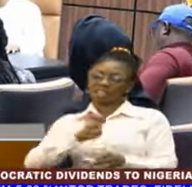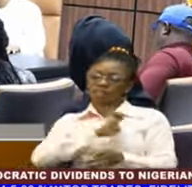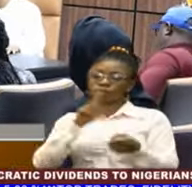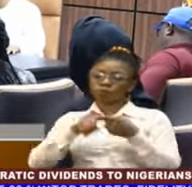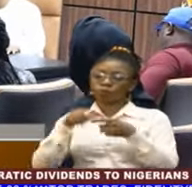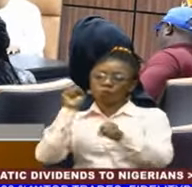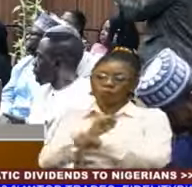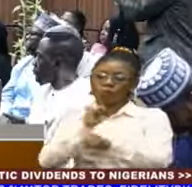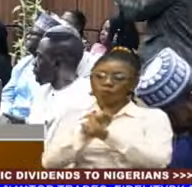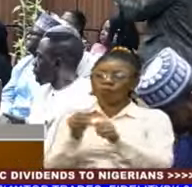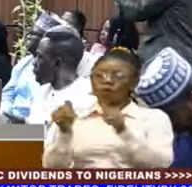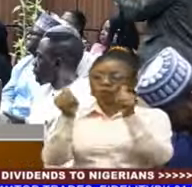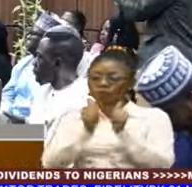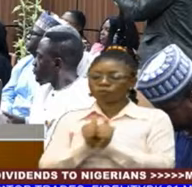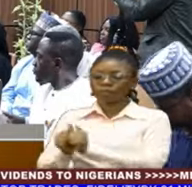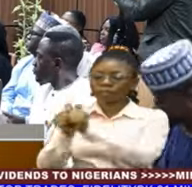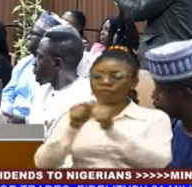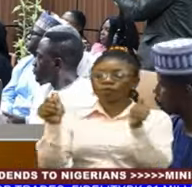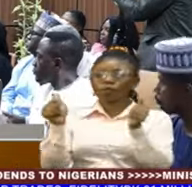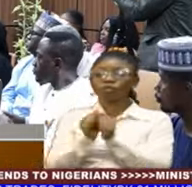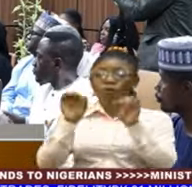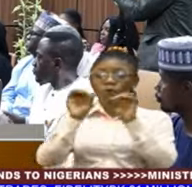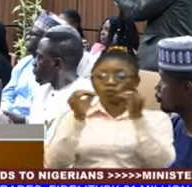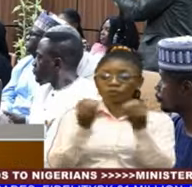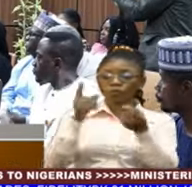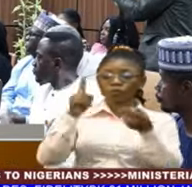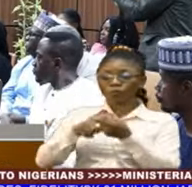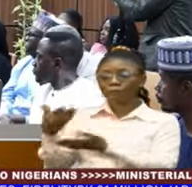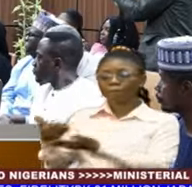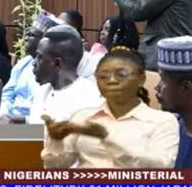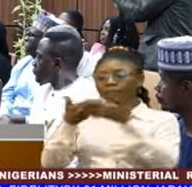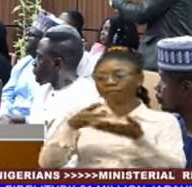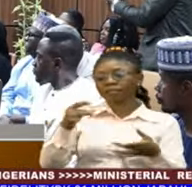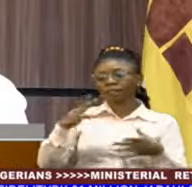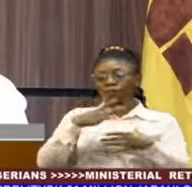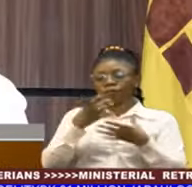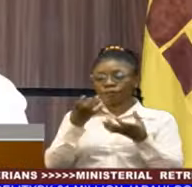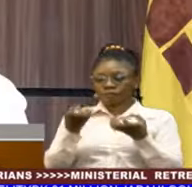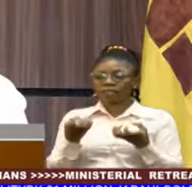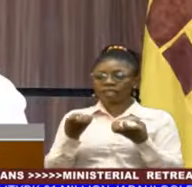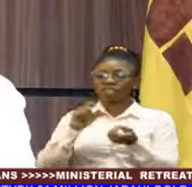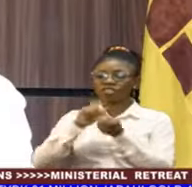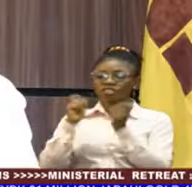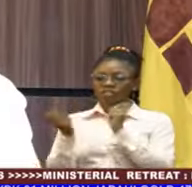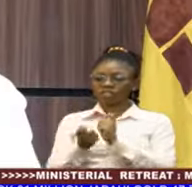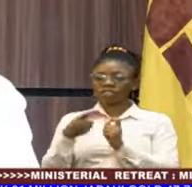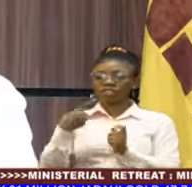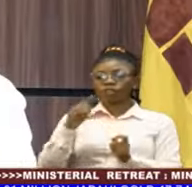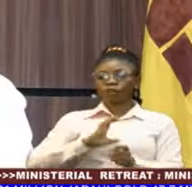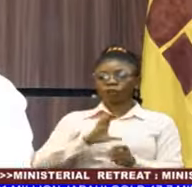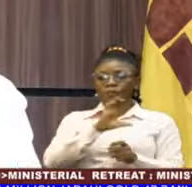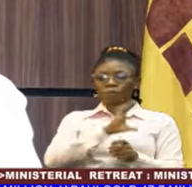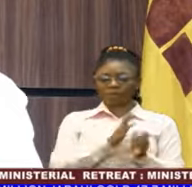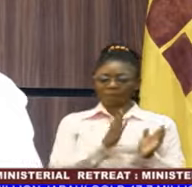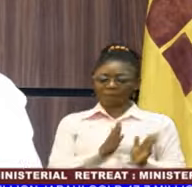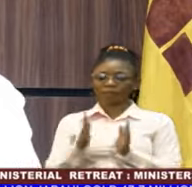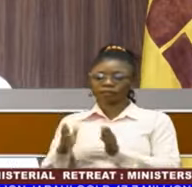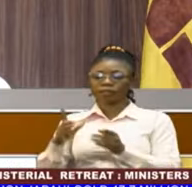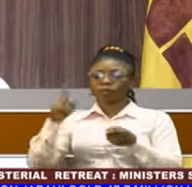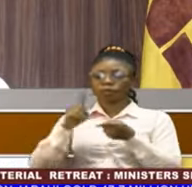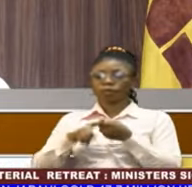in tandem with the organization to bring the desired change. A committee has already been set up, and they are going